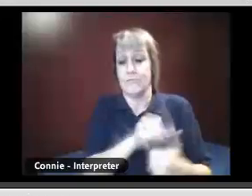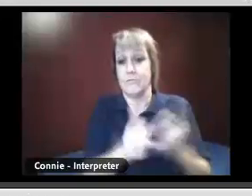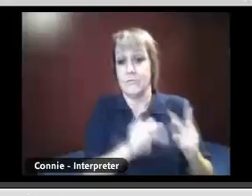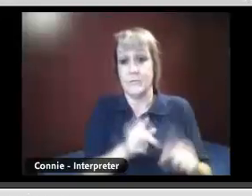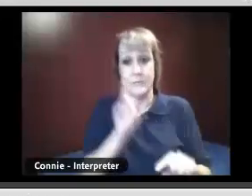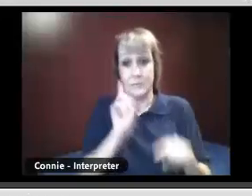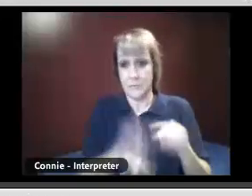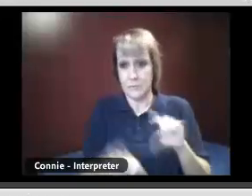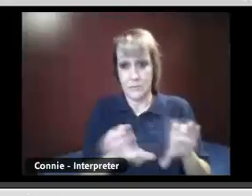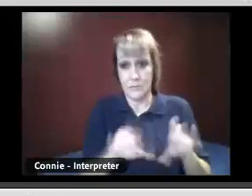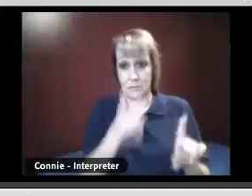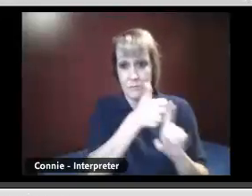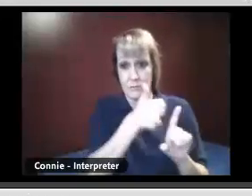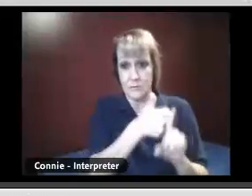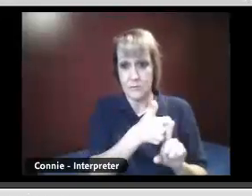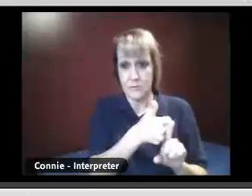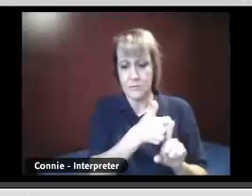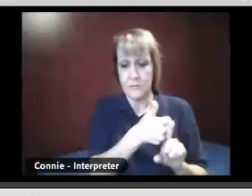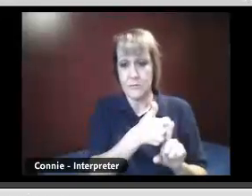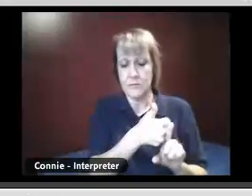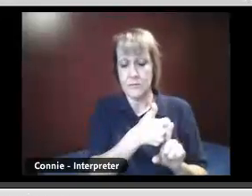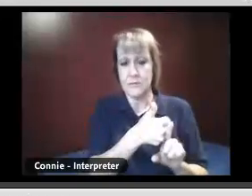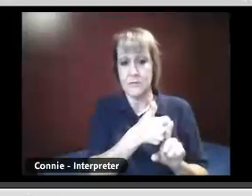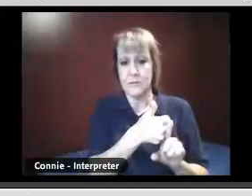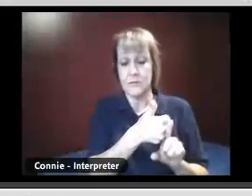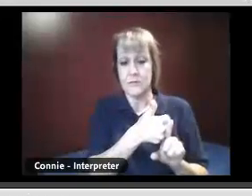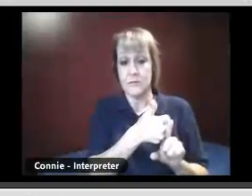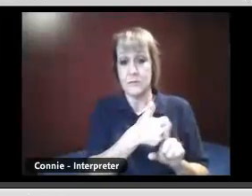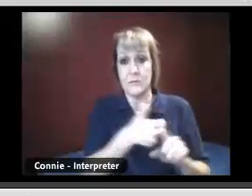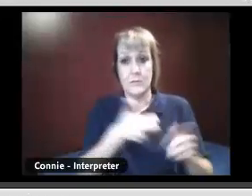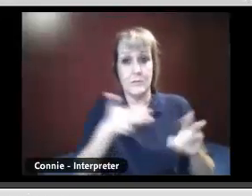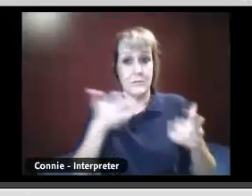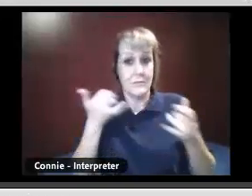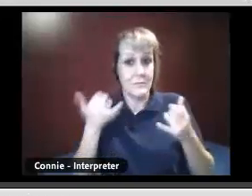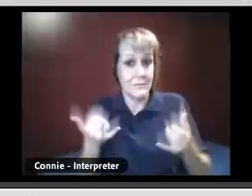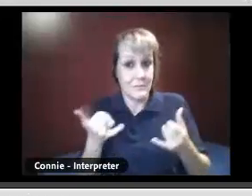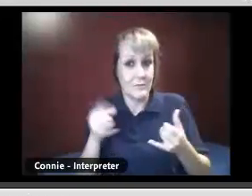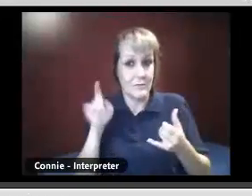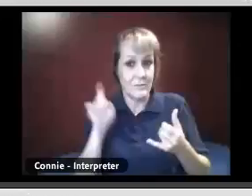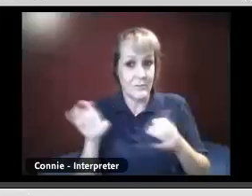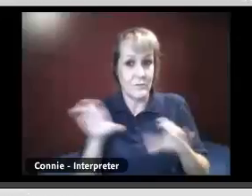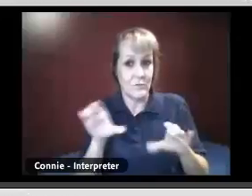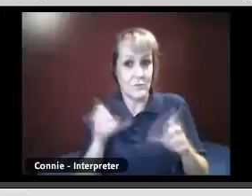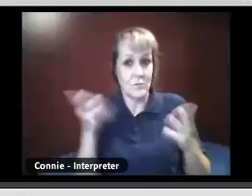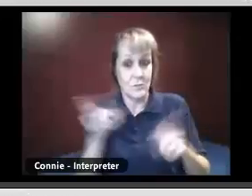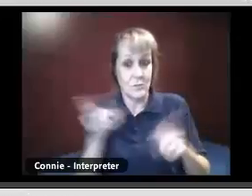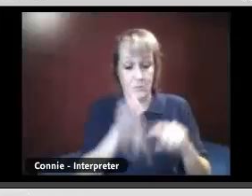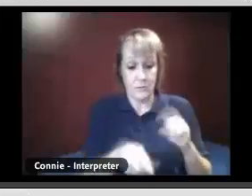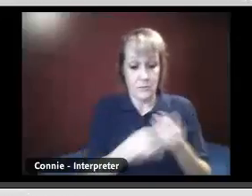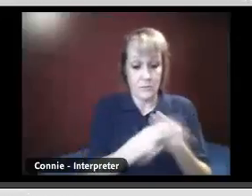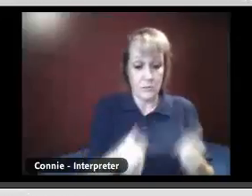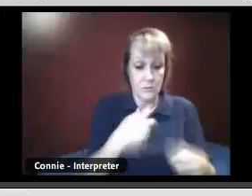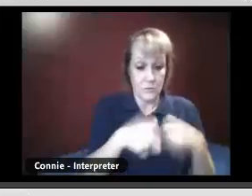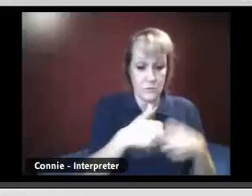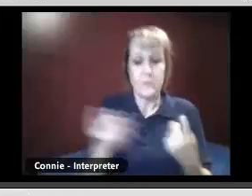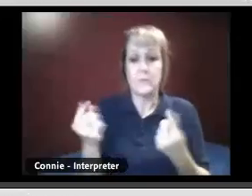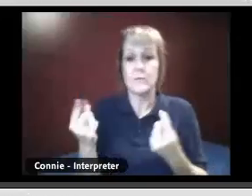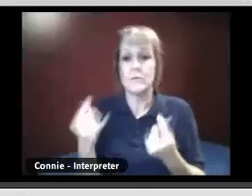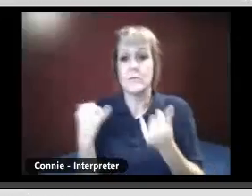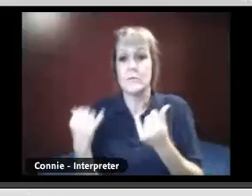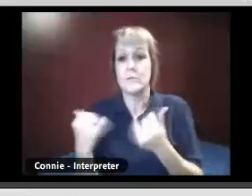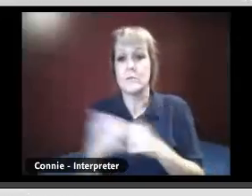it themselves, what do you now need to do if you are the supervisor or the manager?